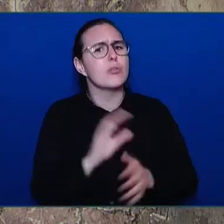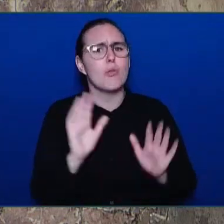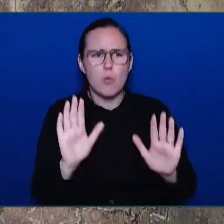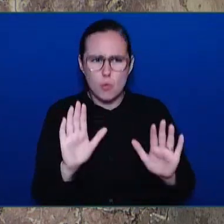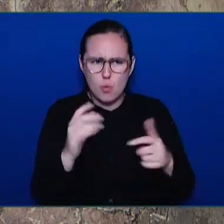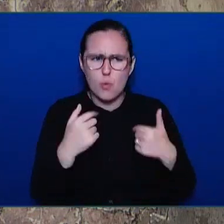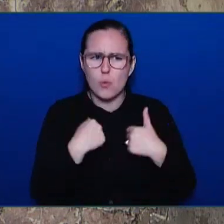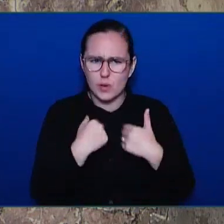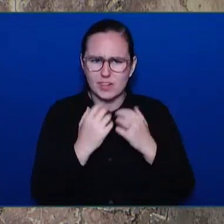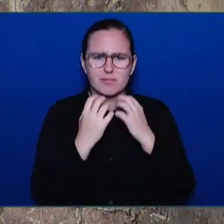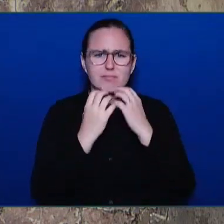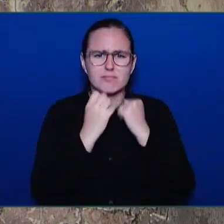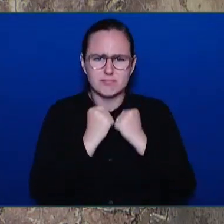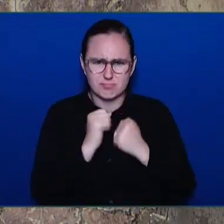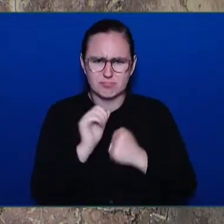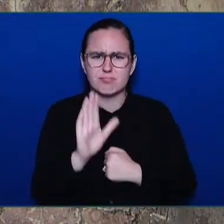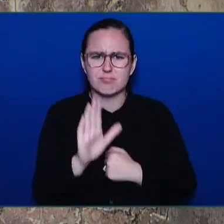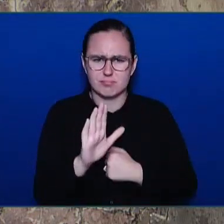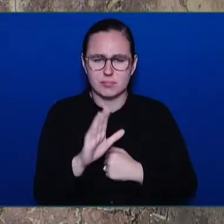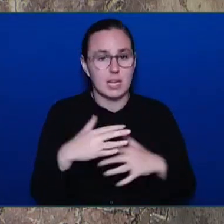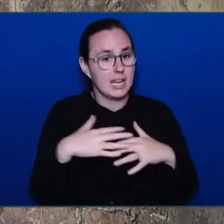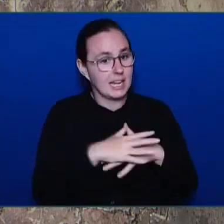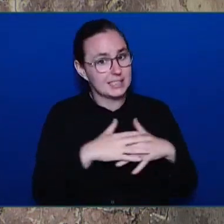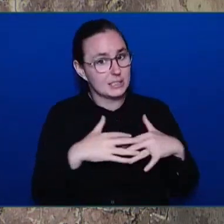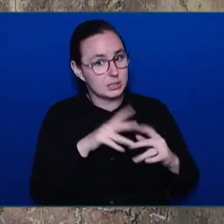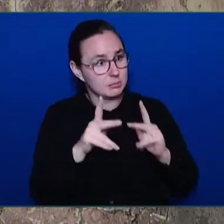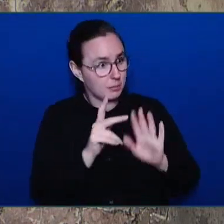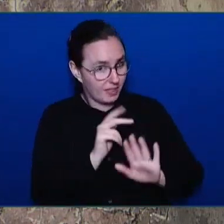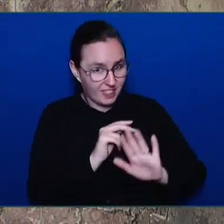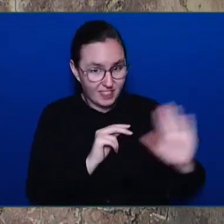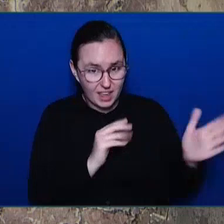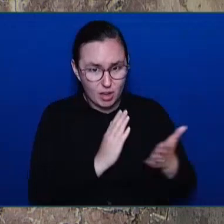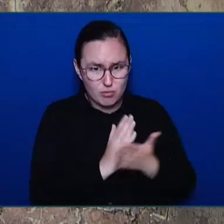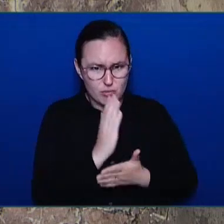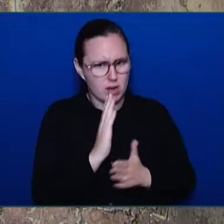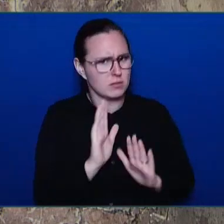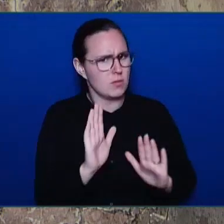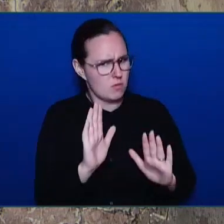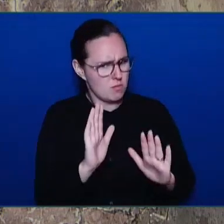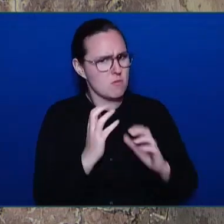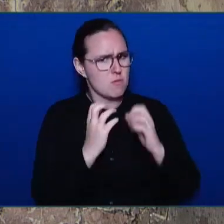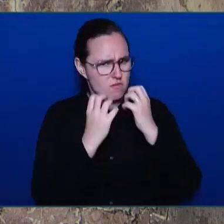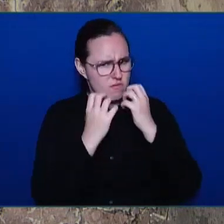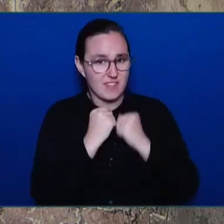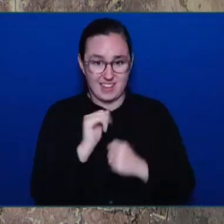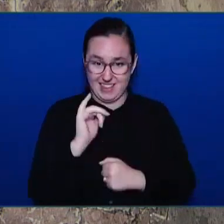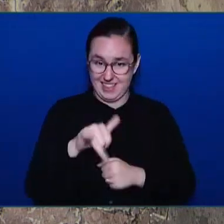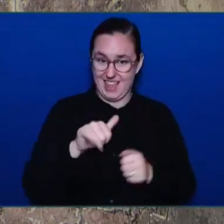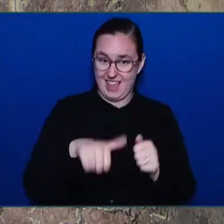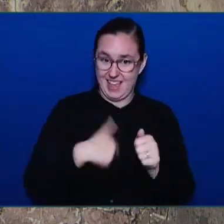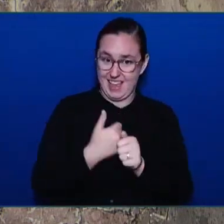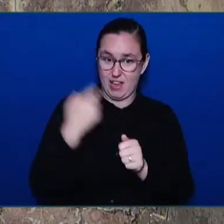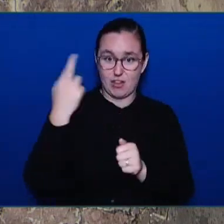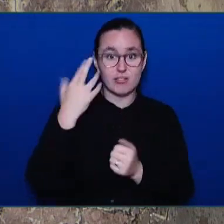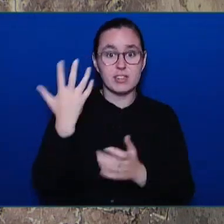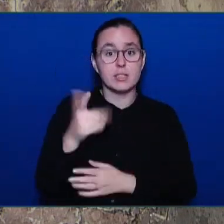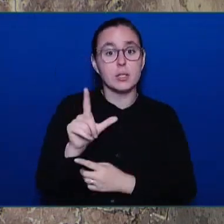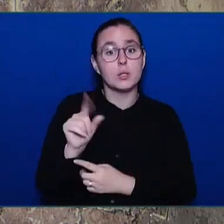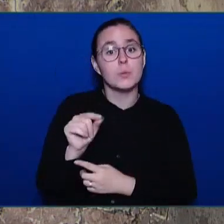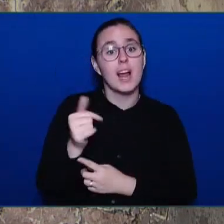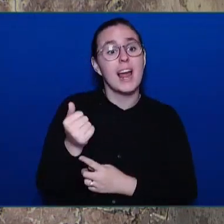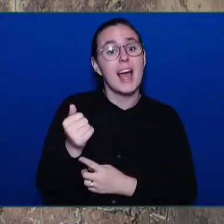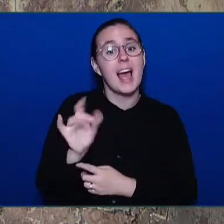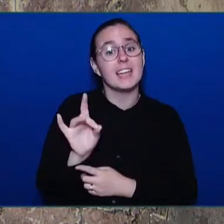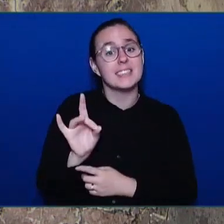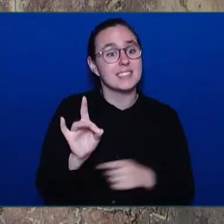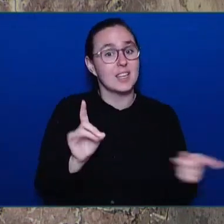very seriously. That's why when we rewrote the Environmental Assessment Act in 2018, we put in a provision that stated